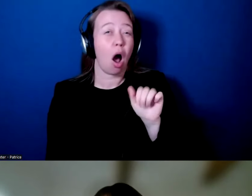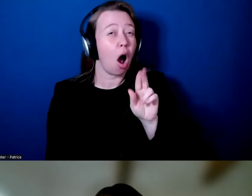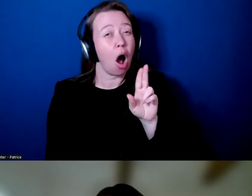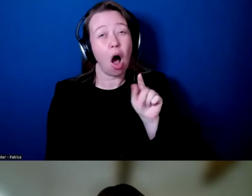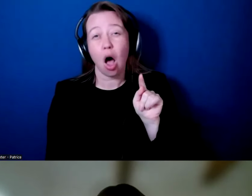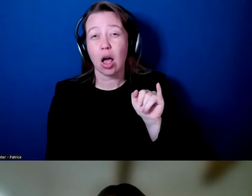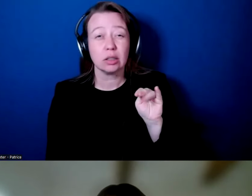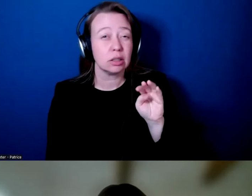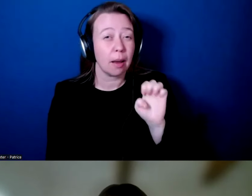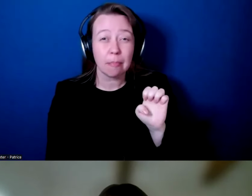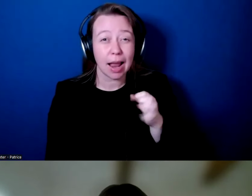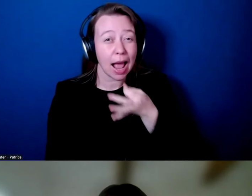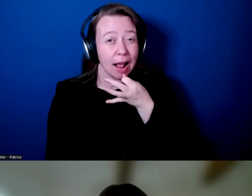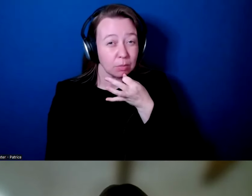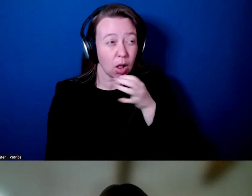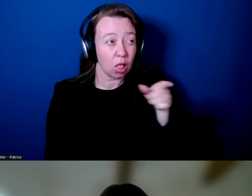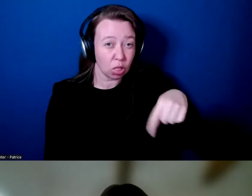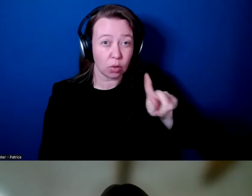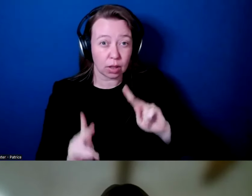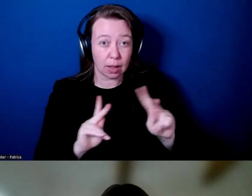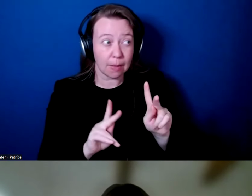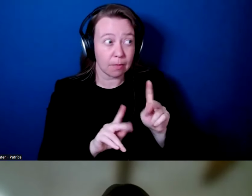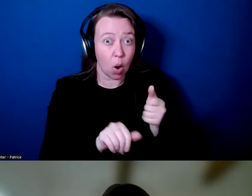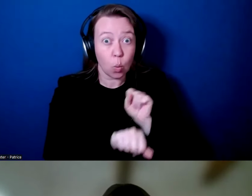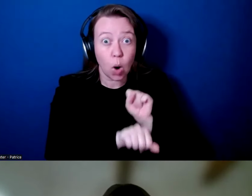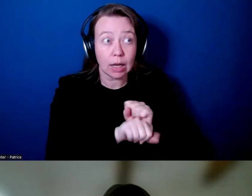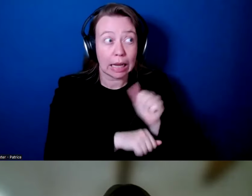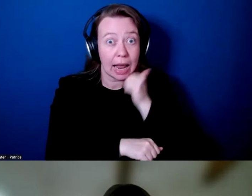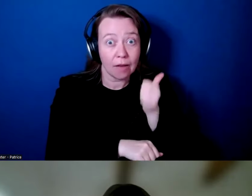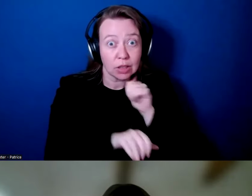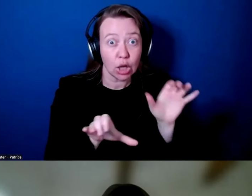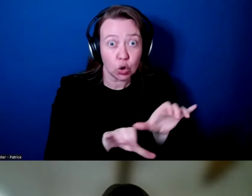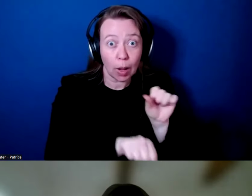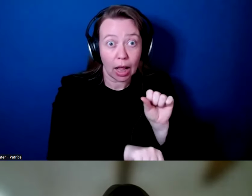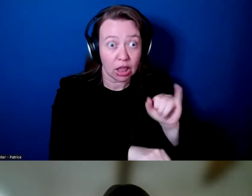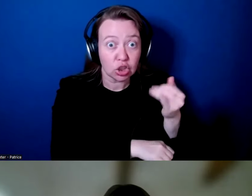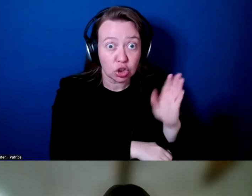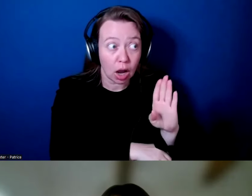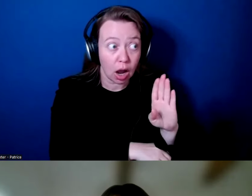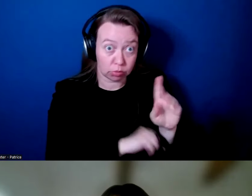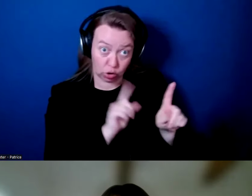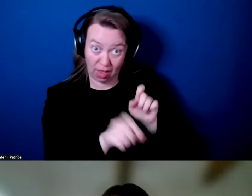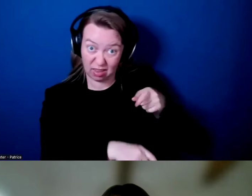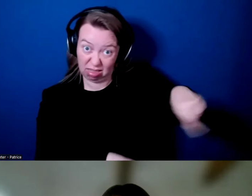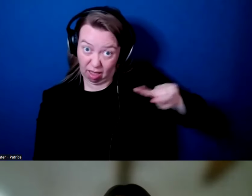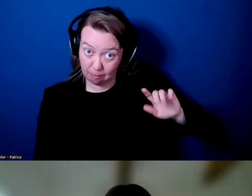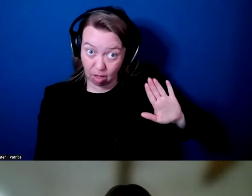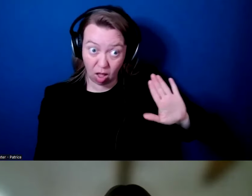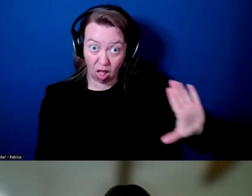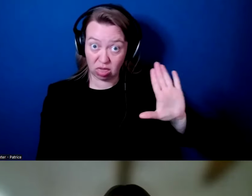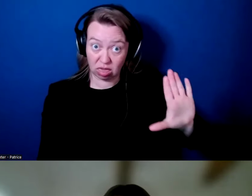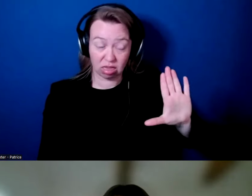Which are the direct care professionals and family caregivers themselves. Their lived experiences are invaluable and they need to be a part